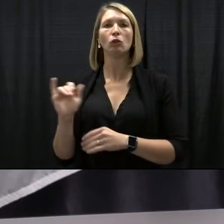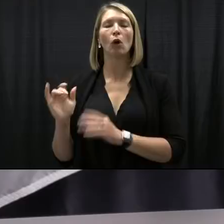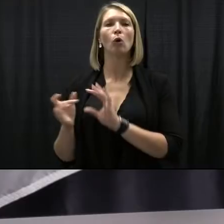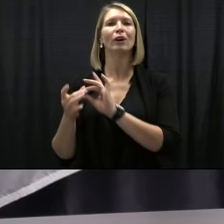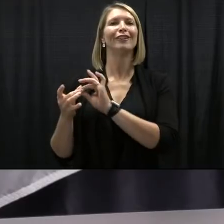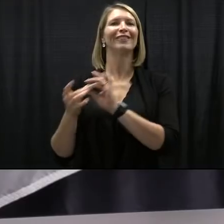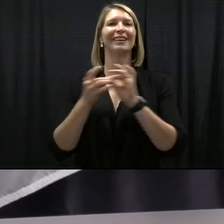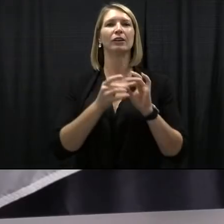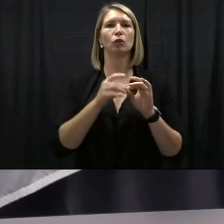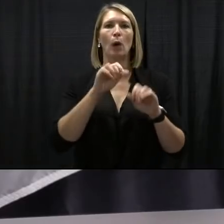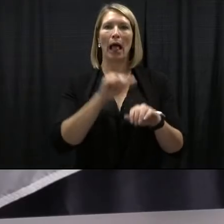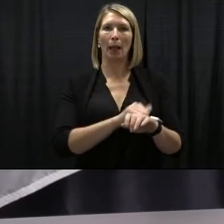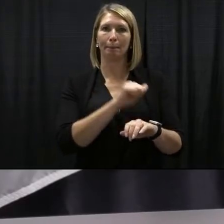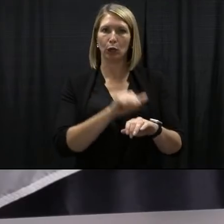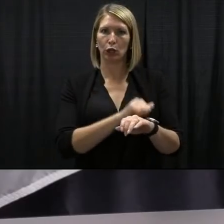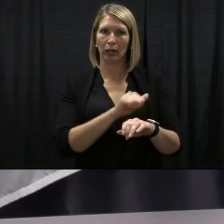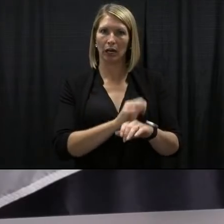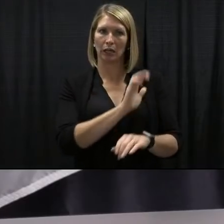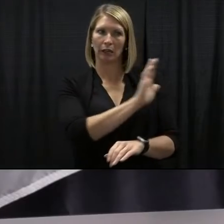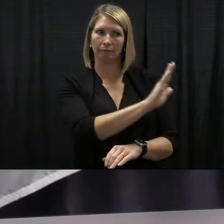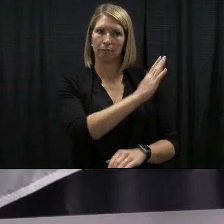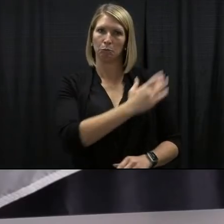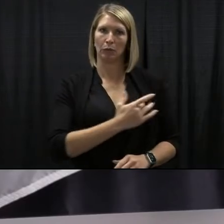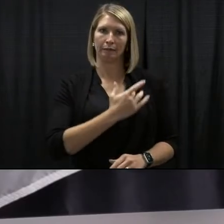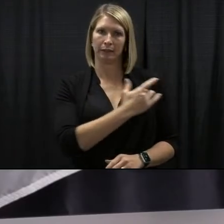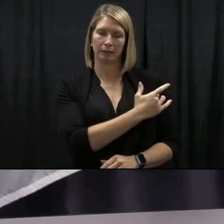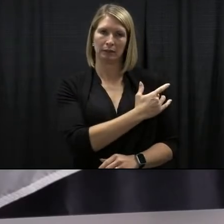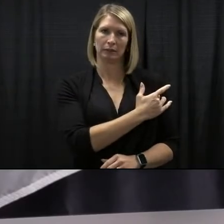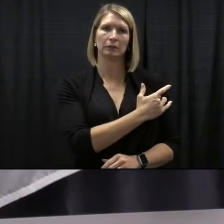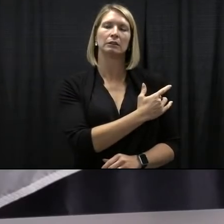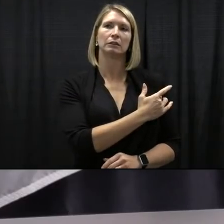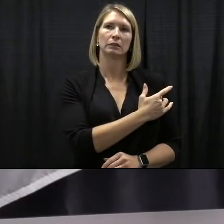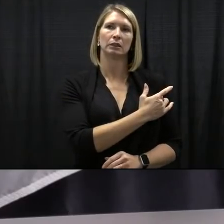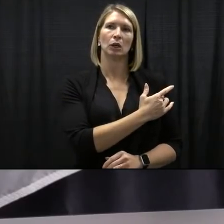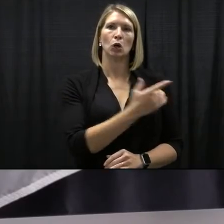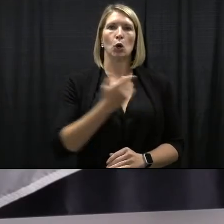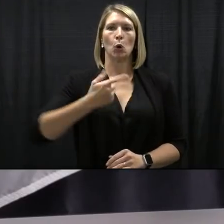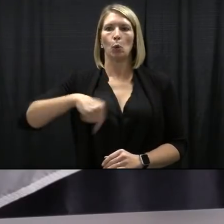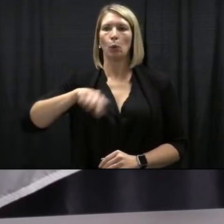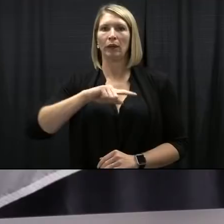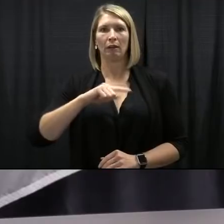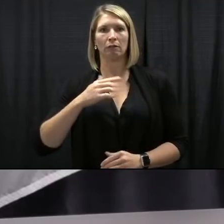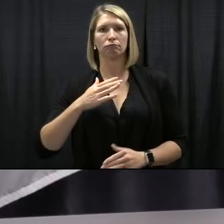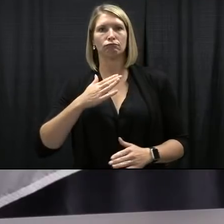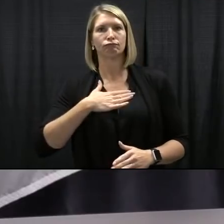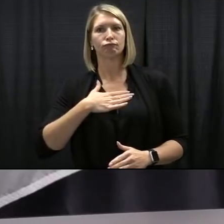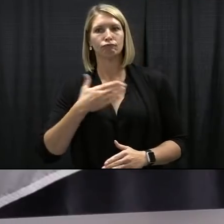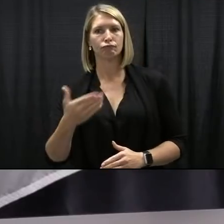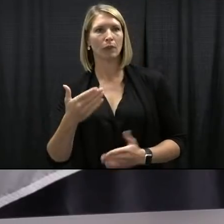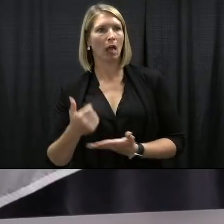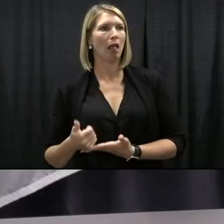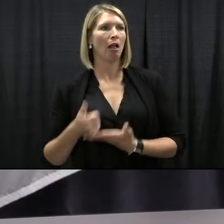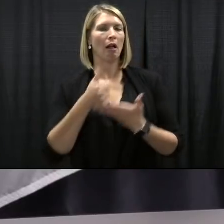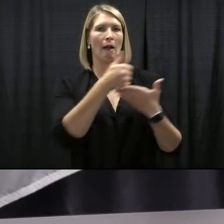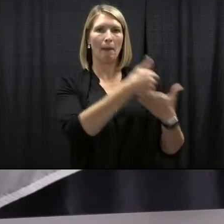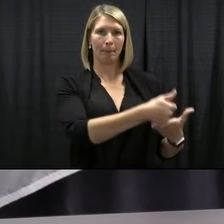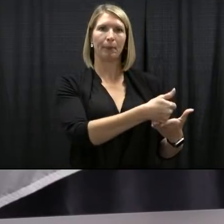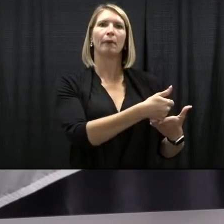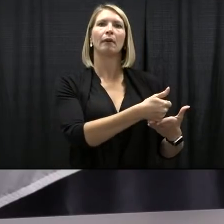about Alberta's situation and our previous offer to help, and even discussions here in this media center